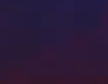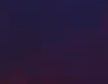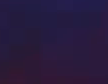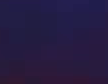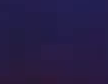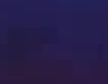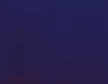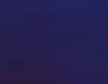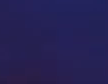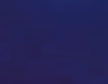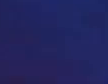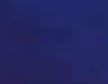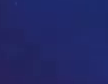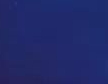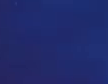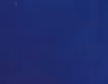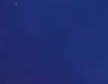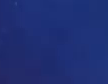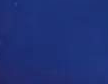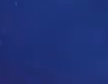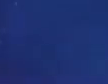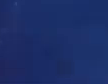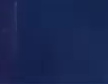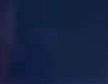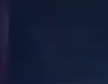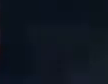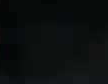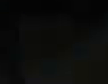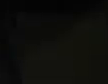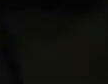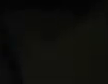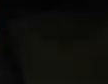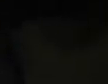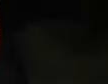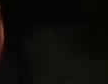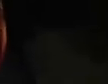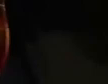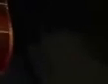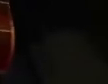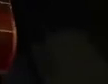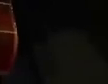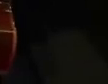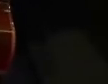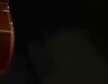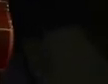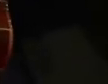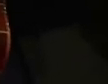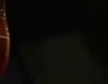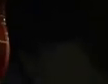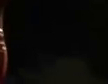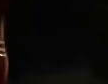Lord, and I serve only you.